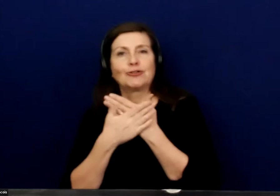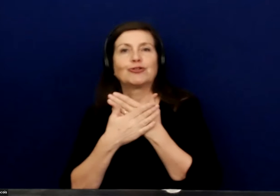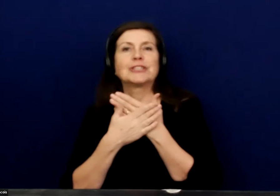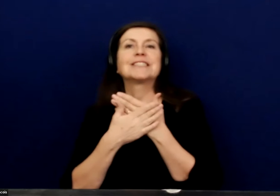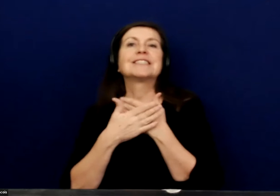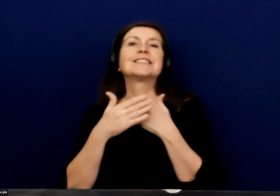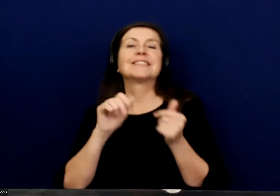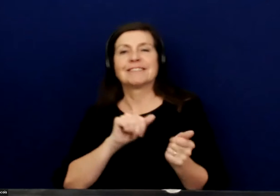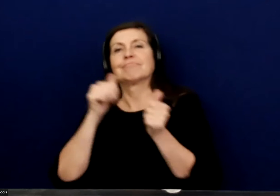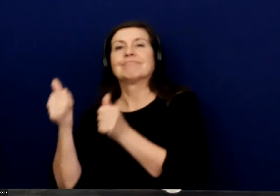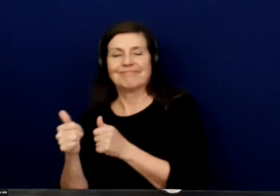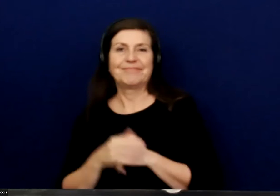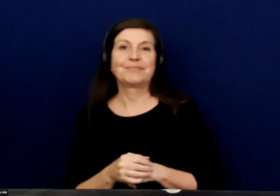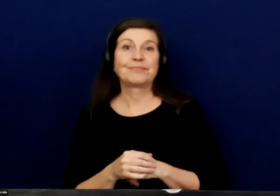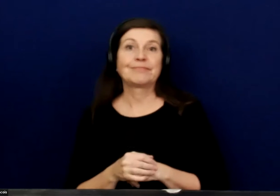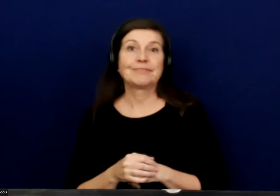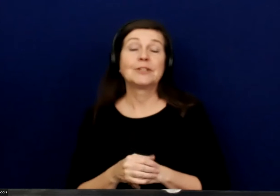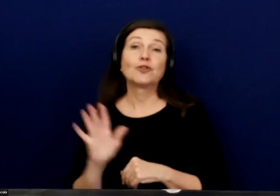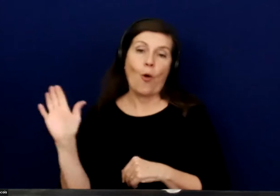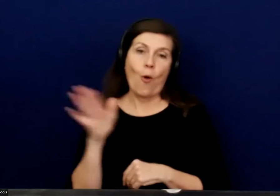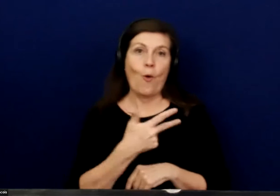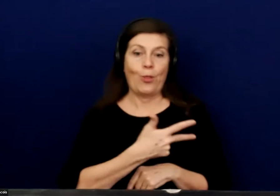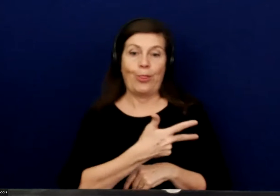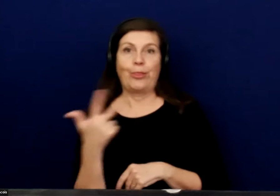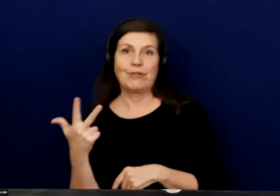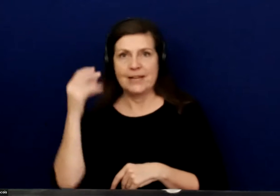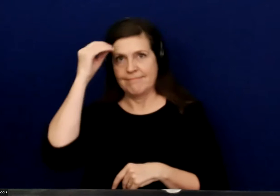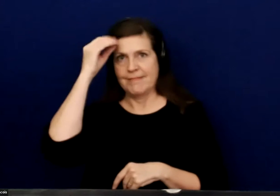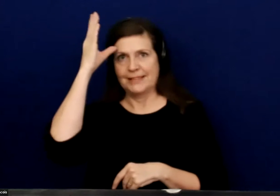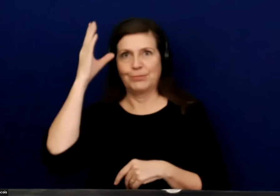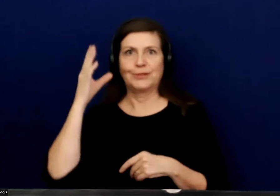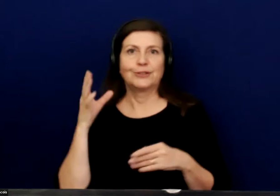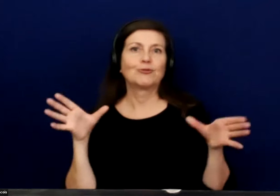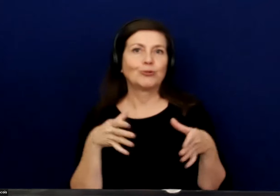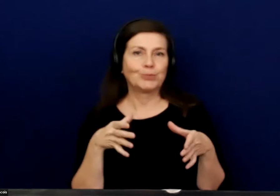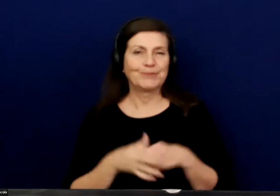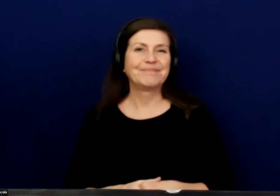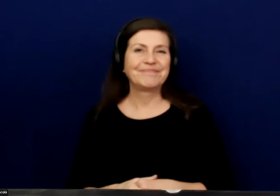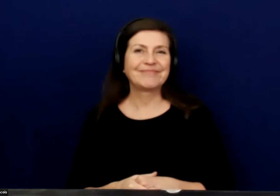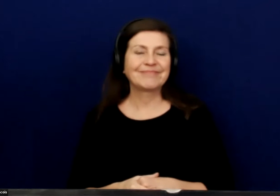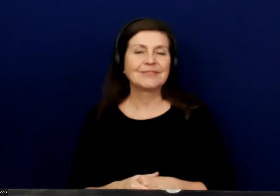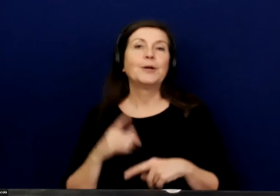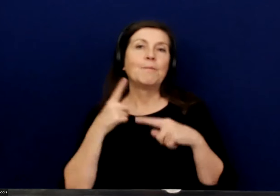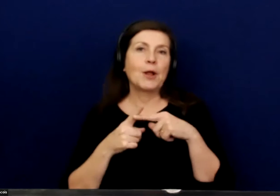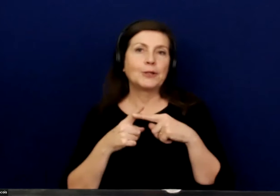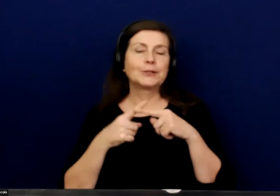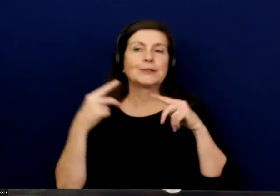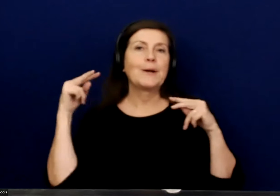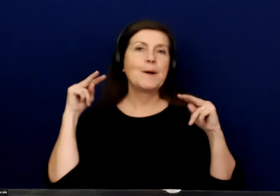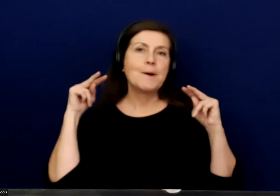have the presentations from all the 3 expert groups and the perspectives from the